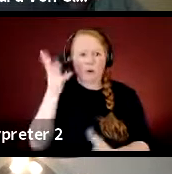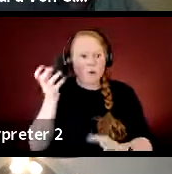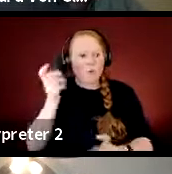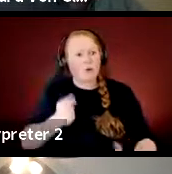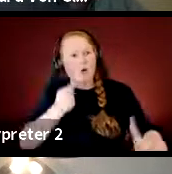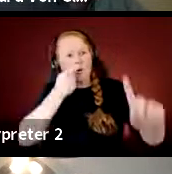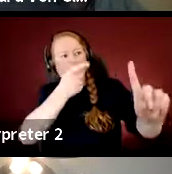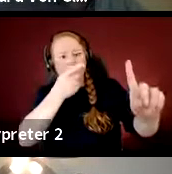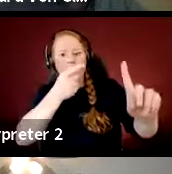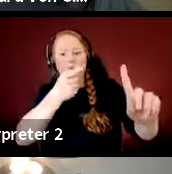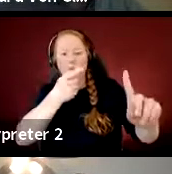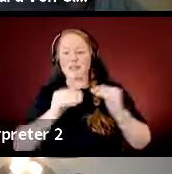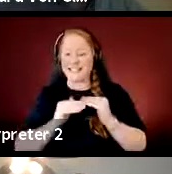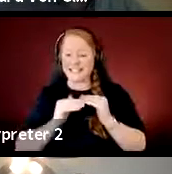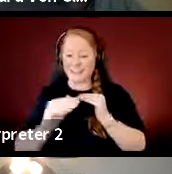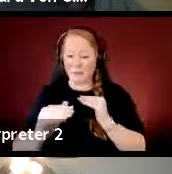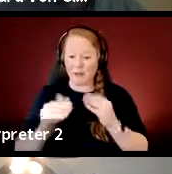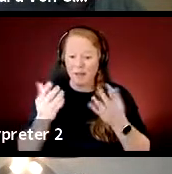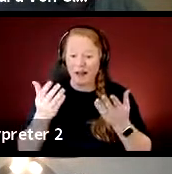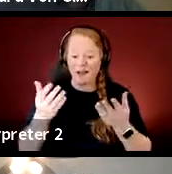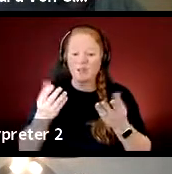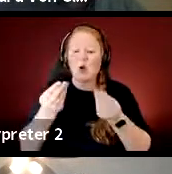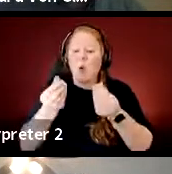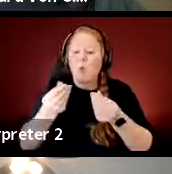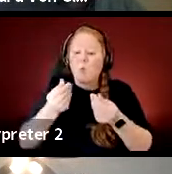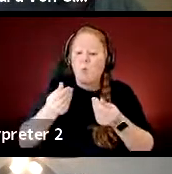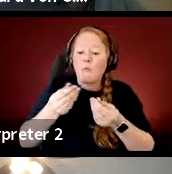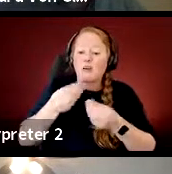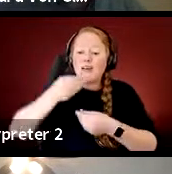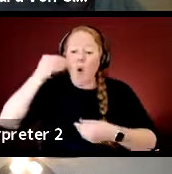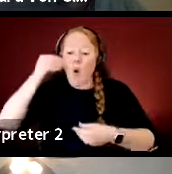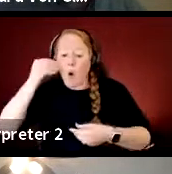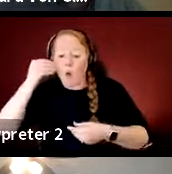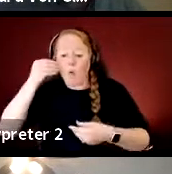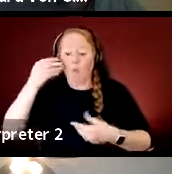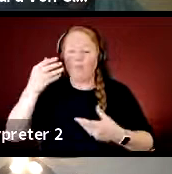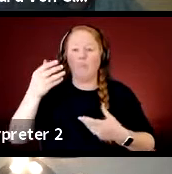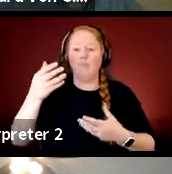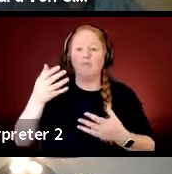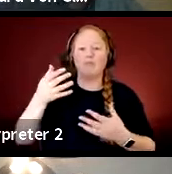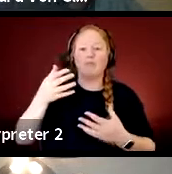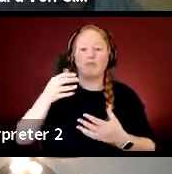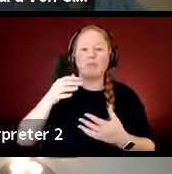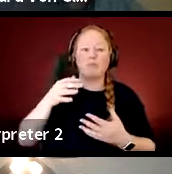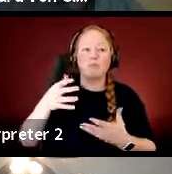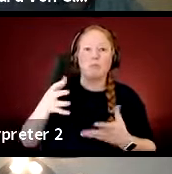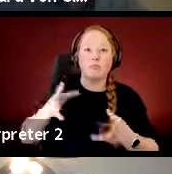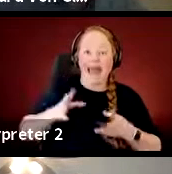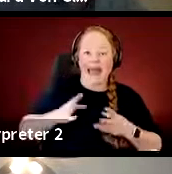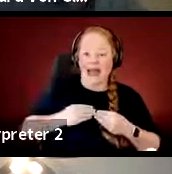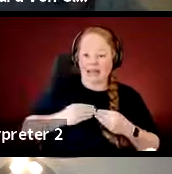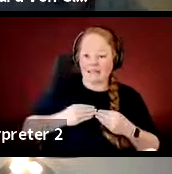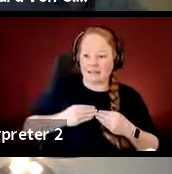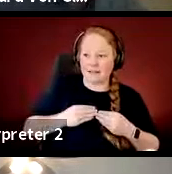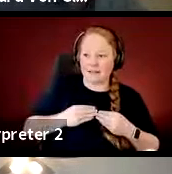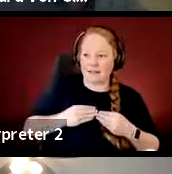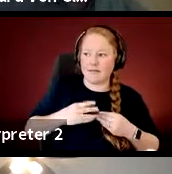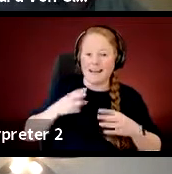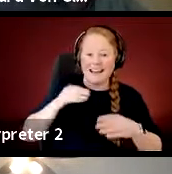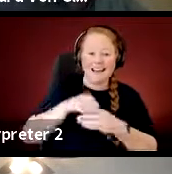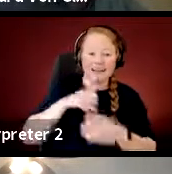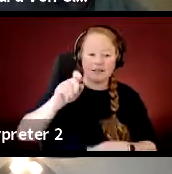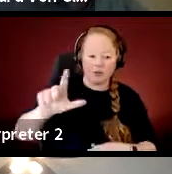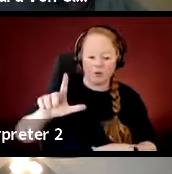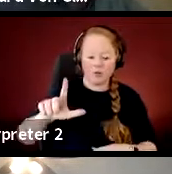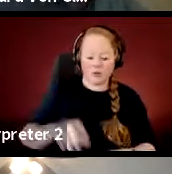stabilize property and home assets and home value in North St. Louis. I also advocate asking for